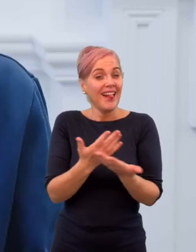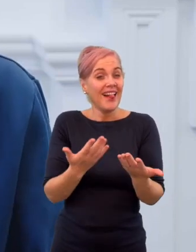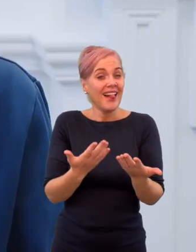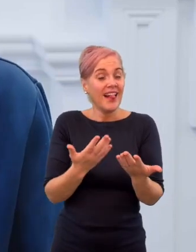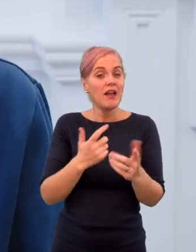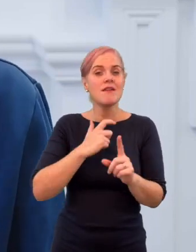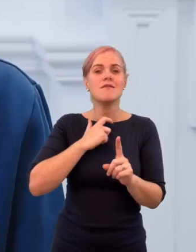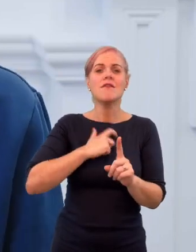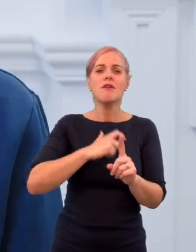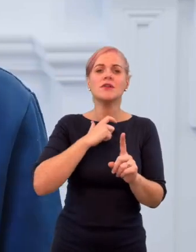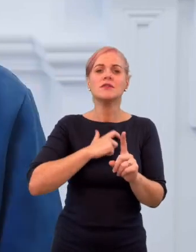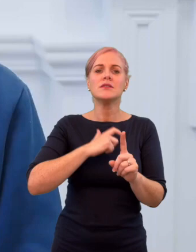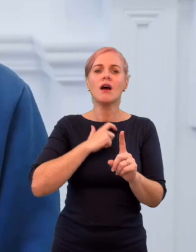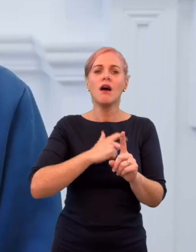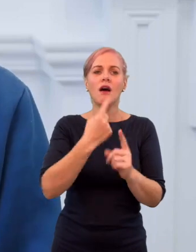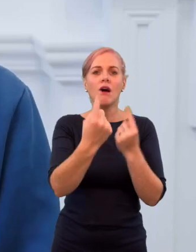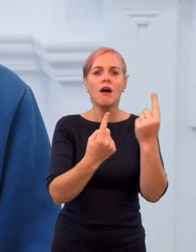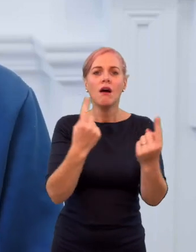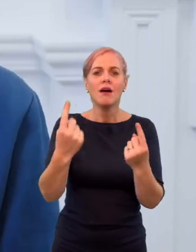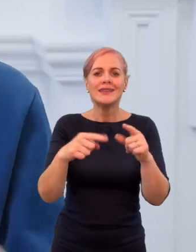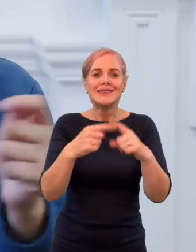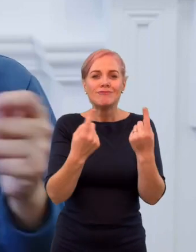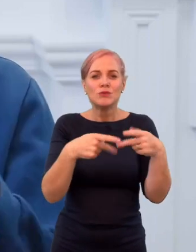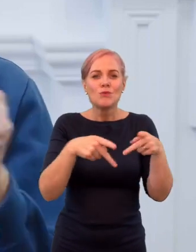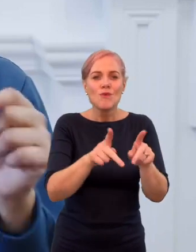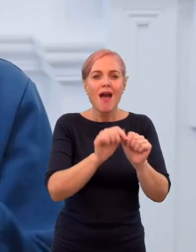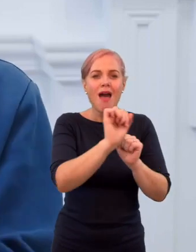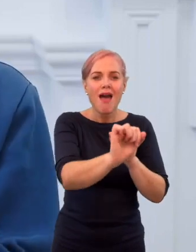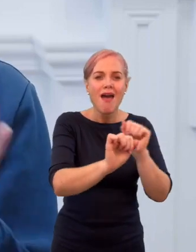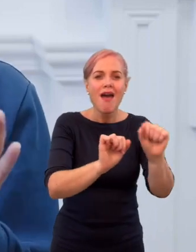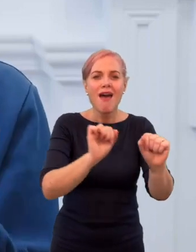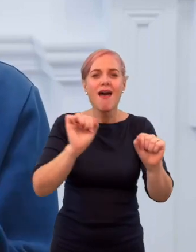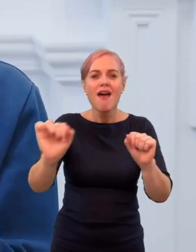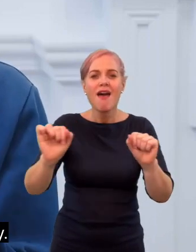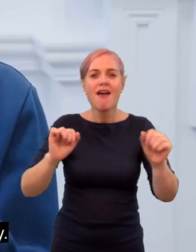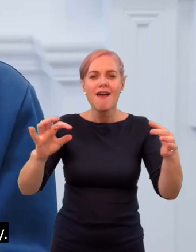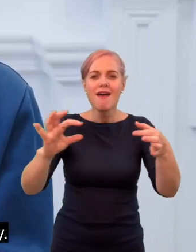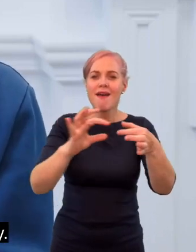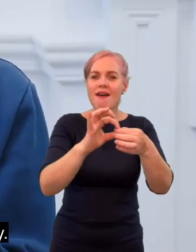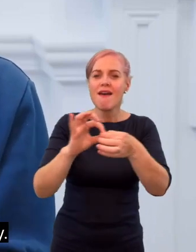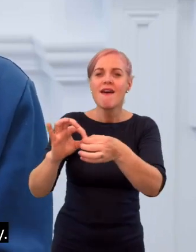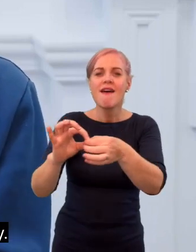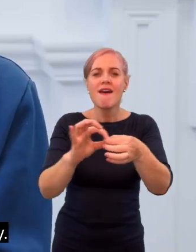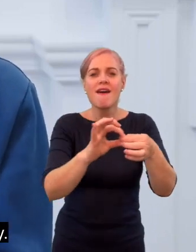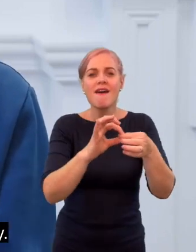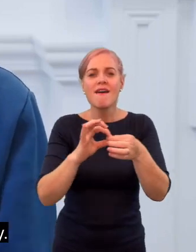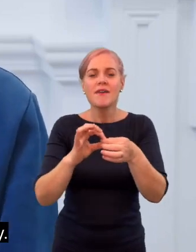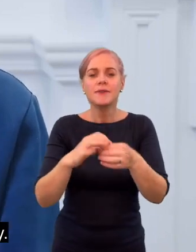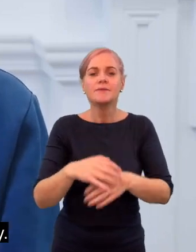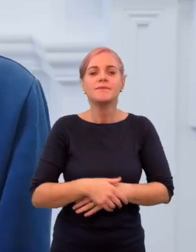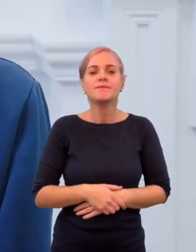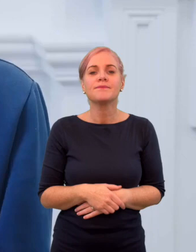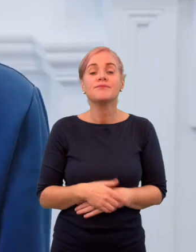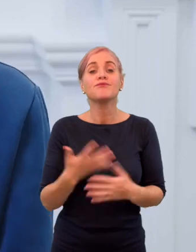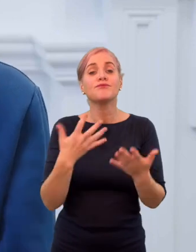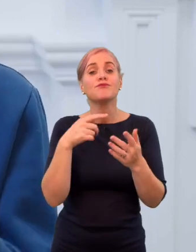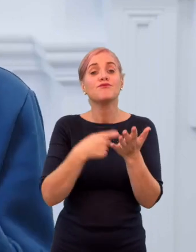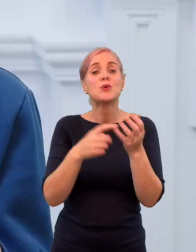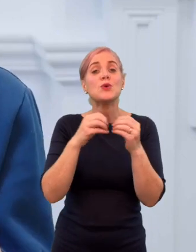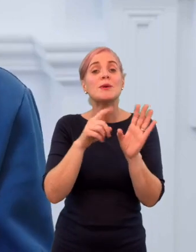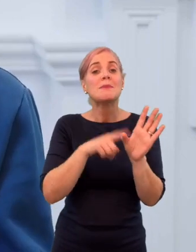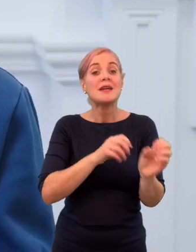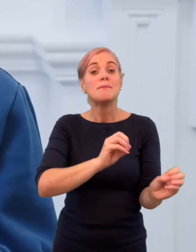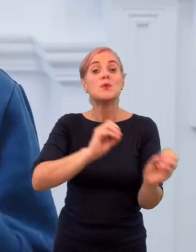still there, basically. And so every sort of character is different in the way that their relations are on stage, I would say. Obviously